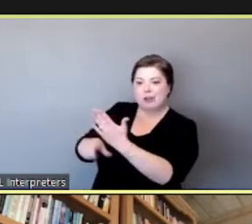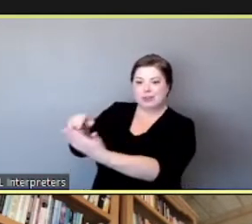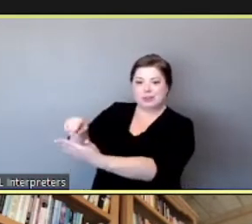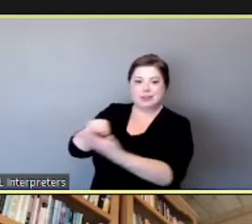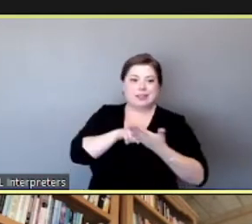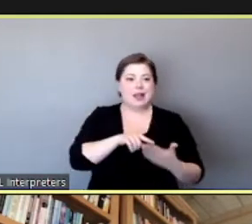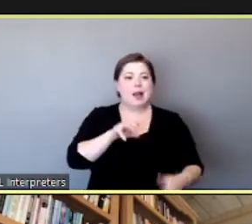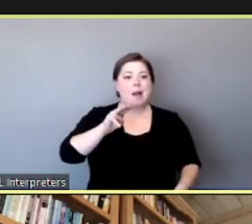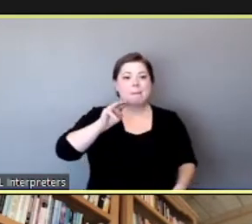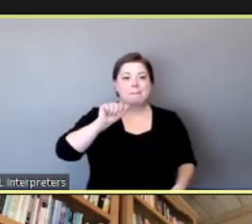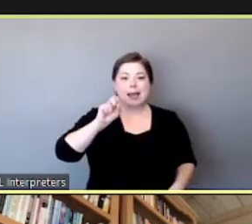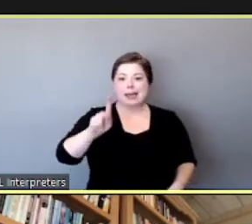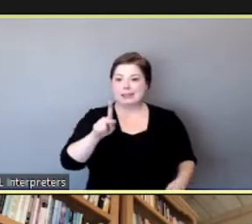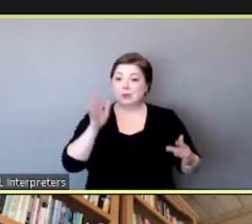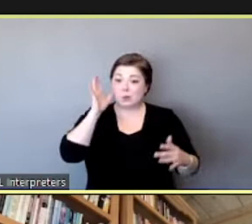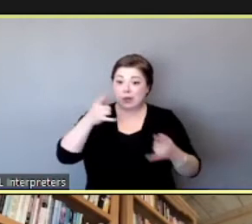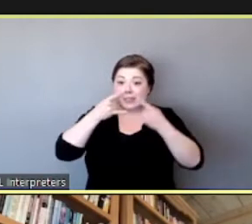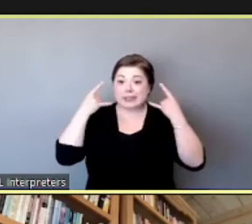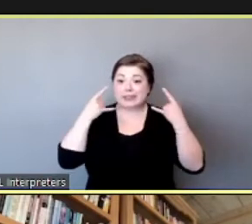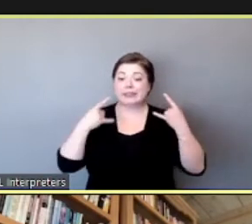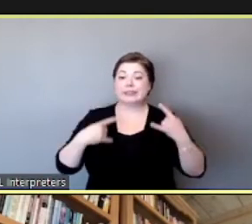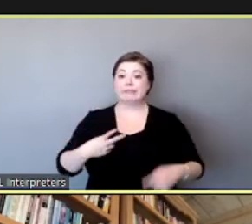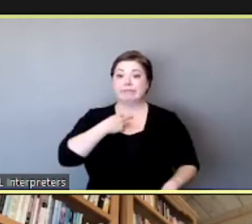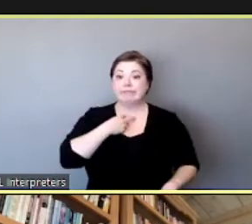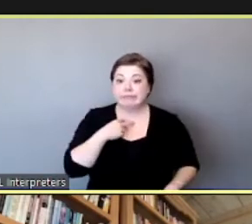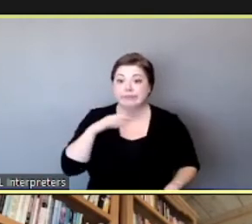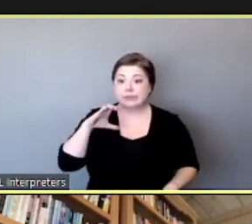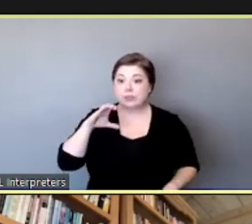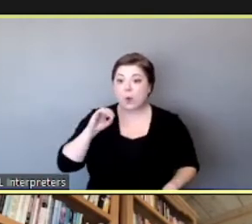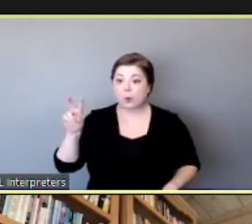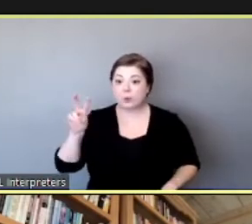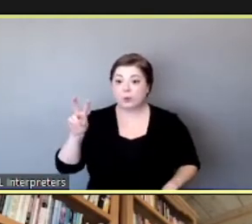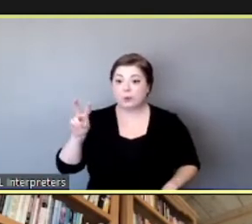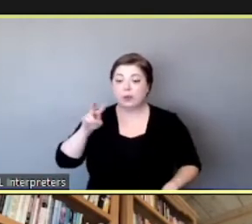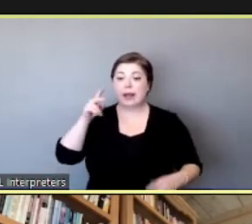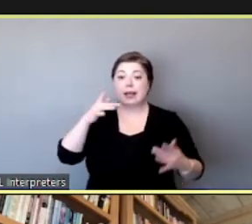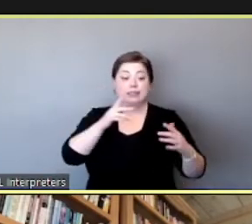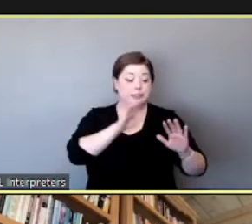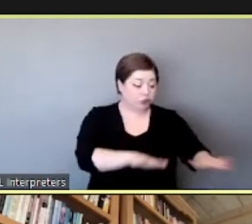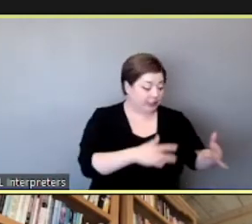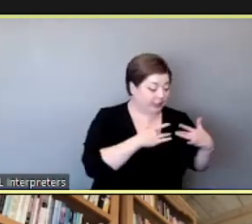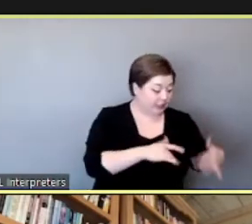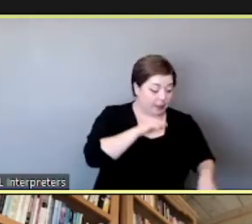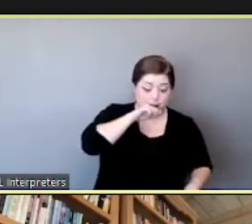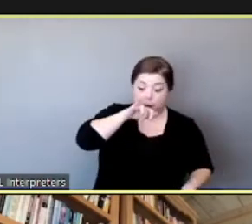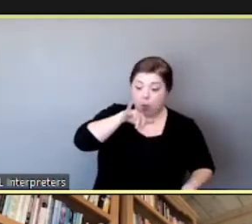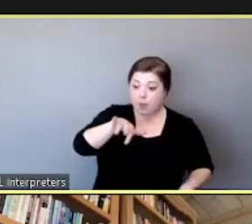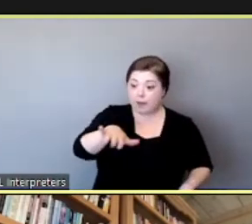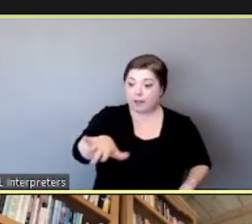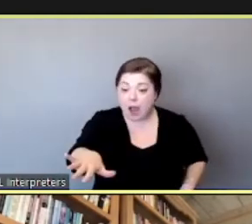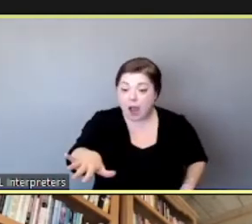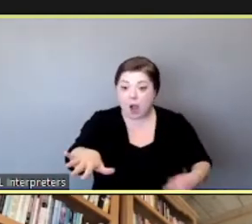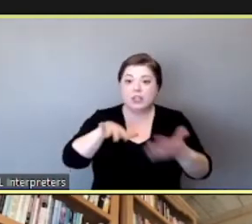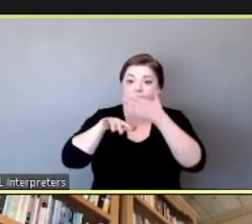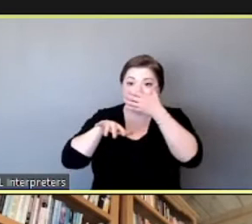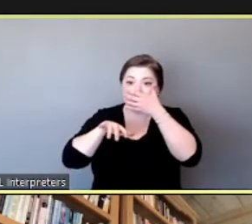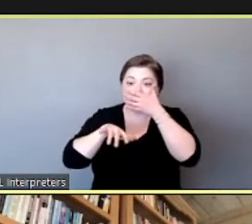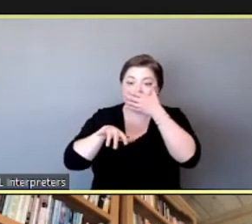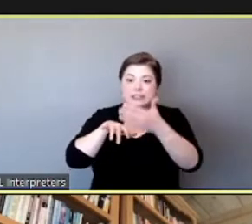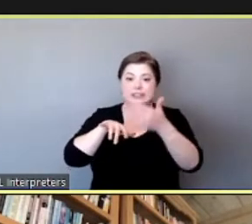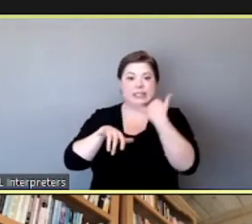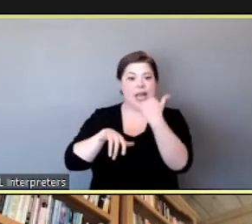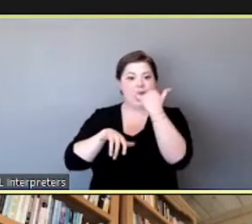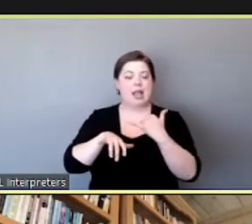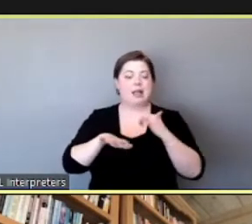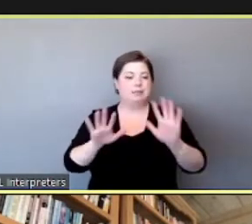carbon dioxide that children normally breathe out. That article was placed on the internet 4